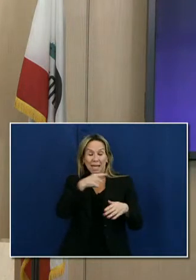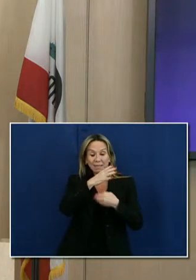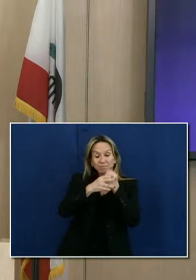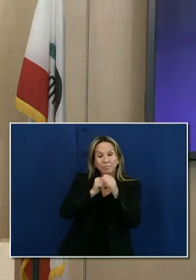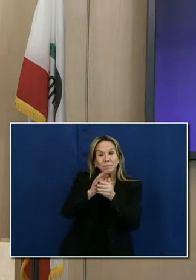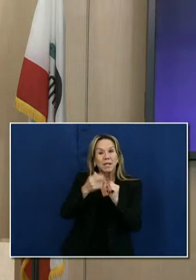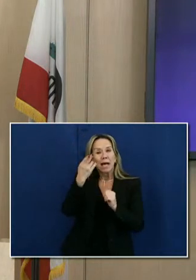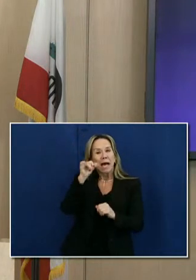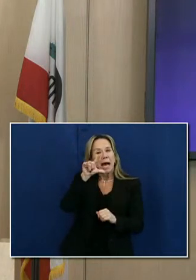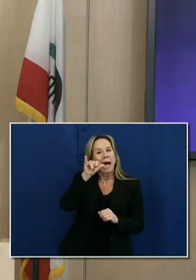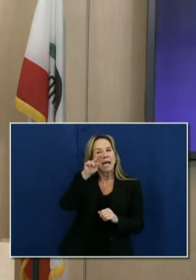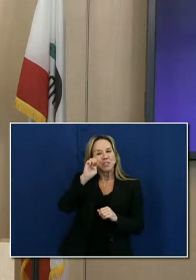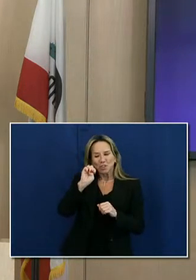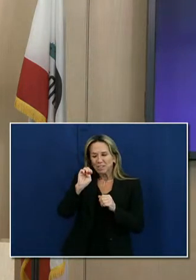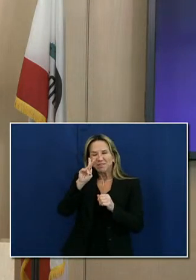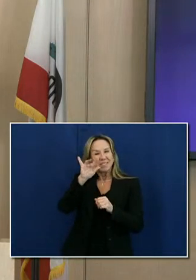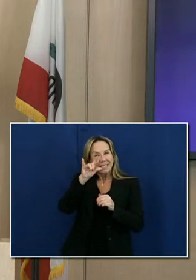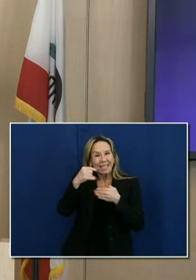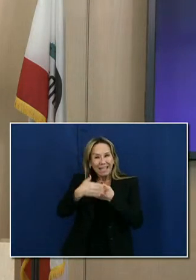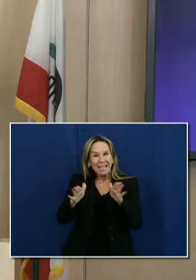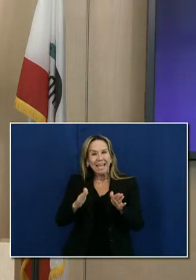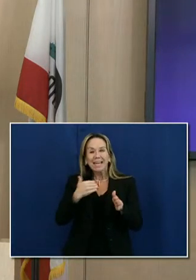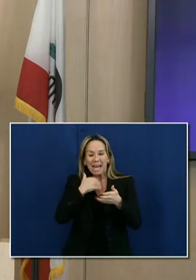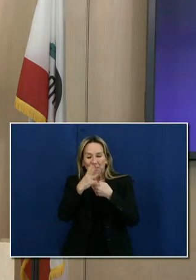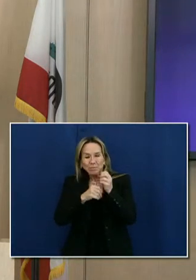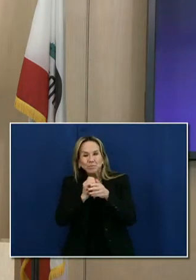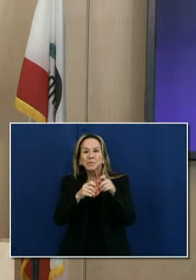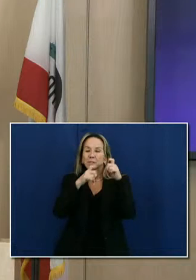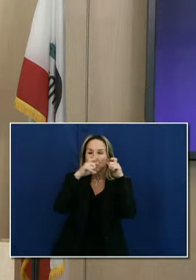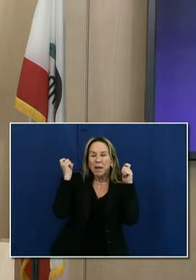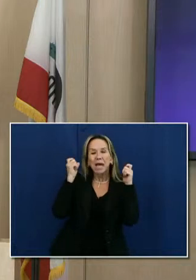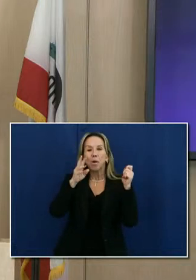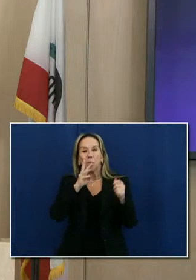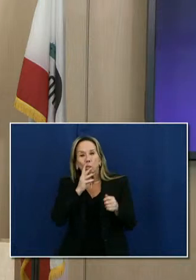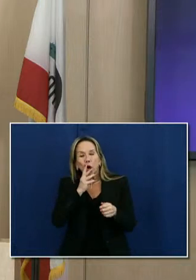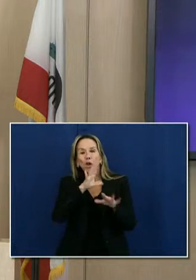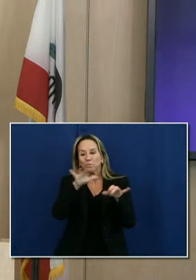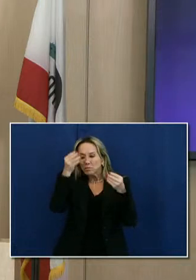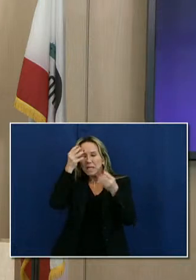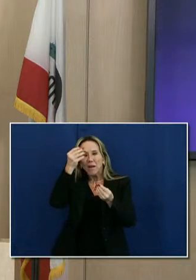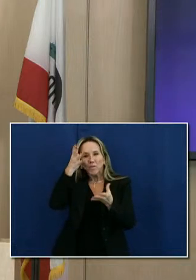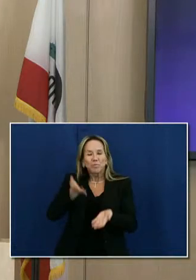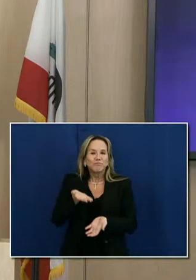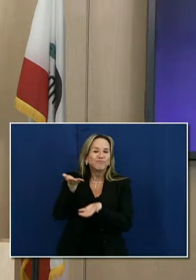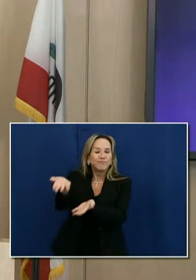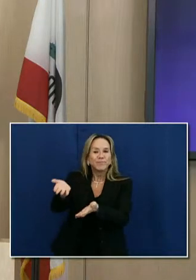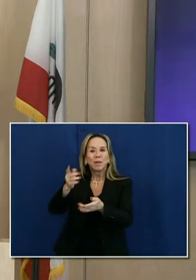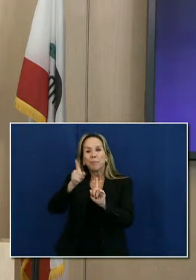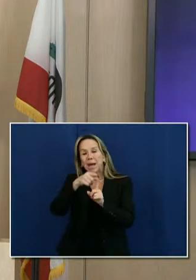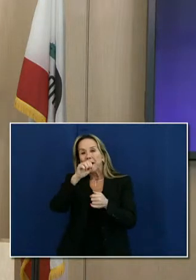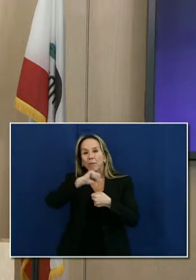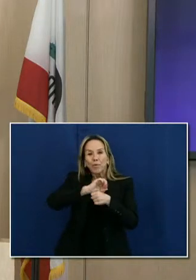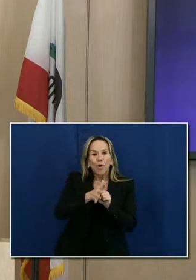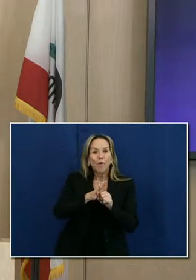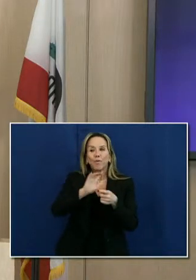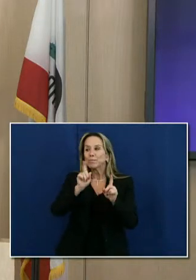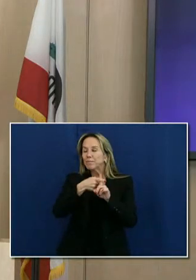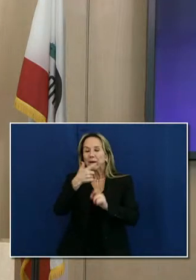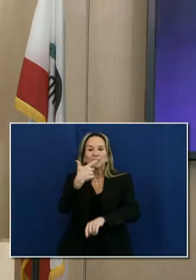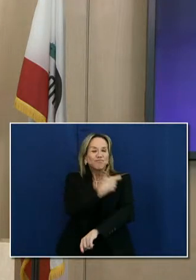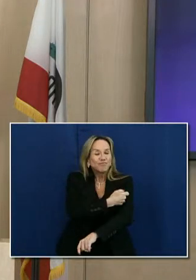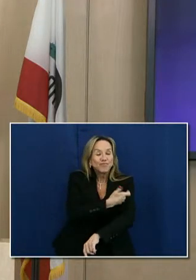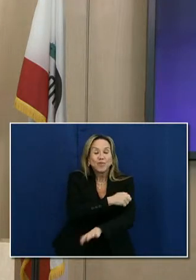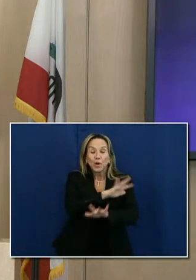hand sanitizer, wet wipes, water, masks, information on COVID, information on flu shots and other types of things.